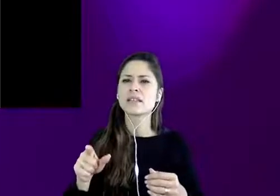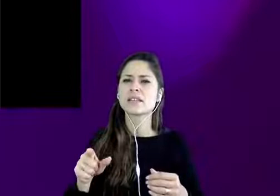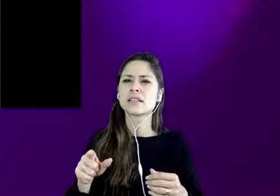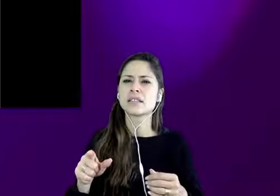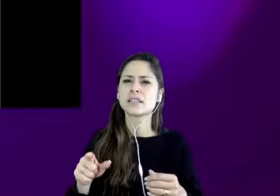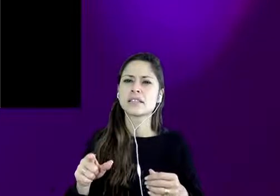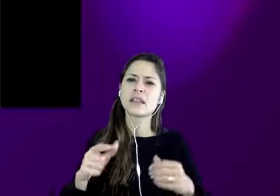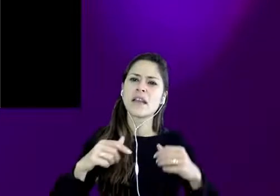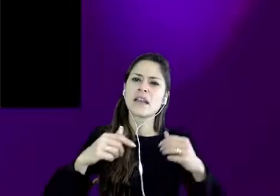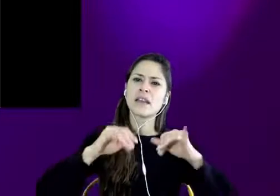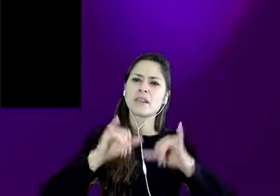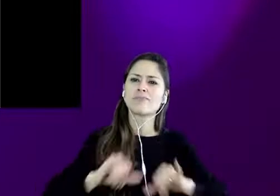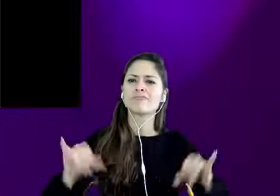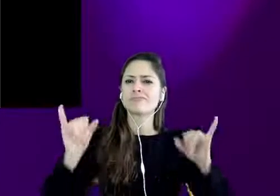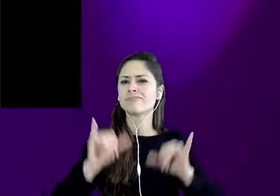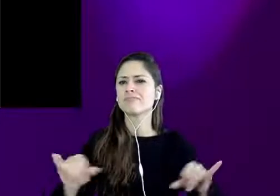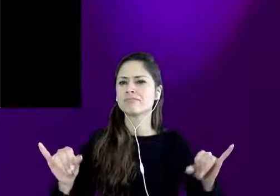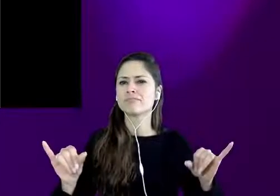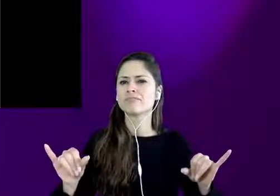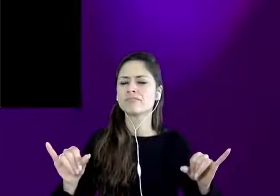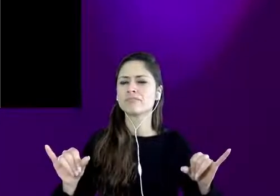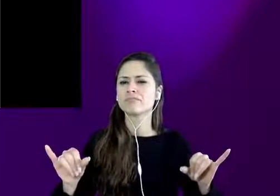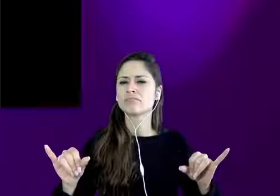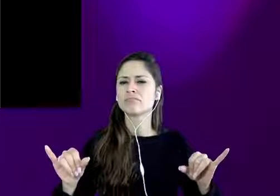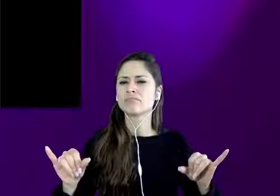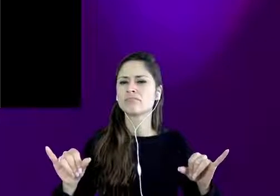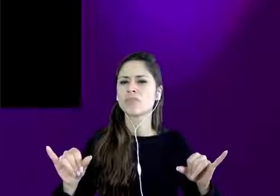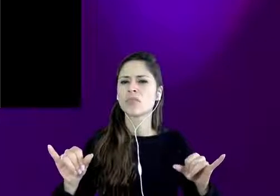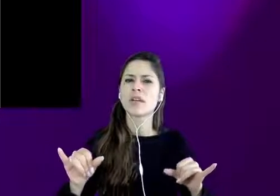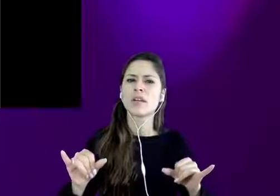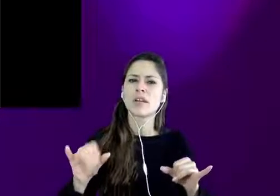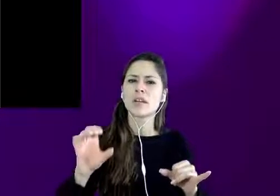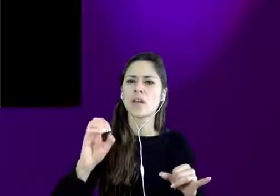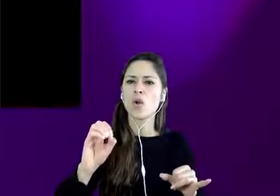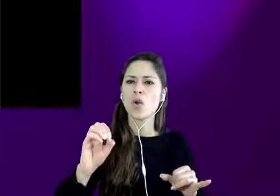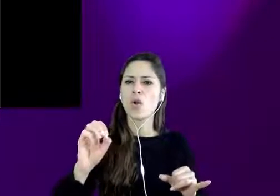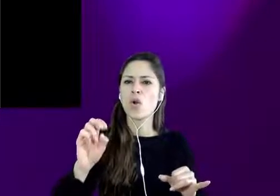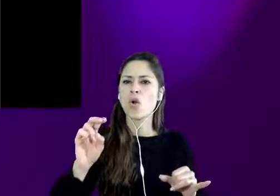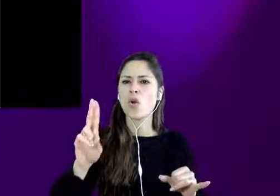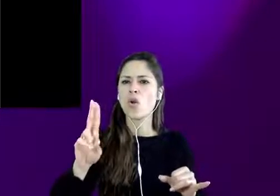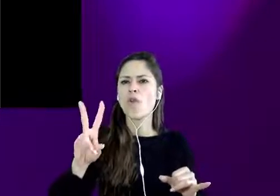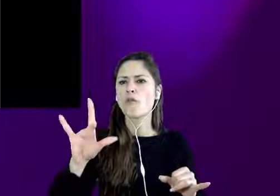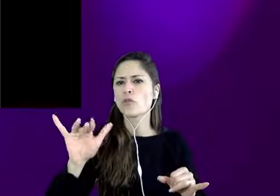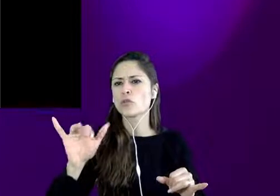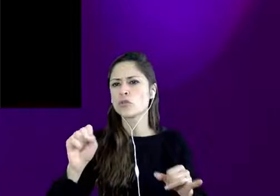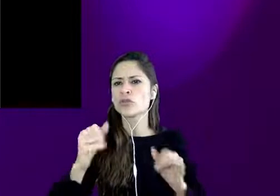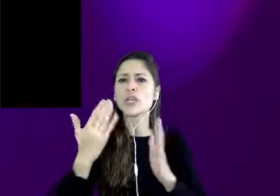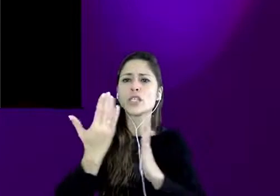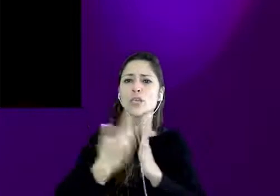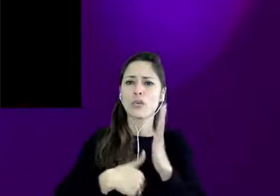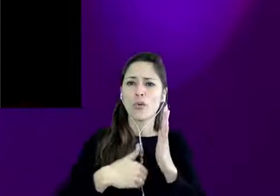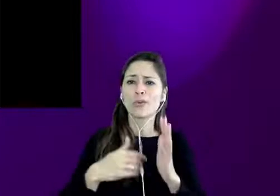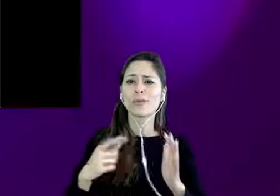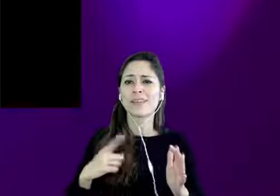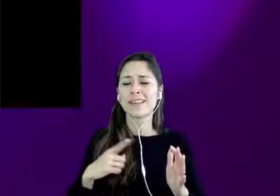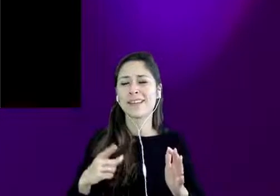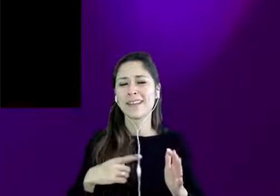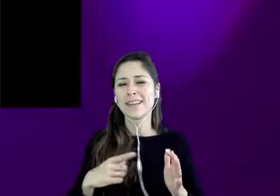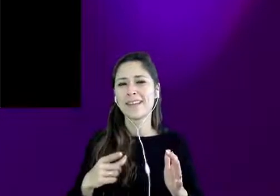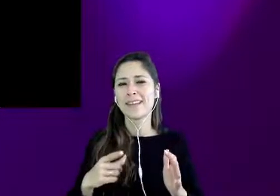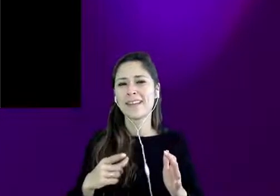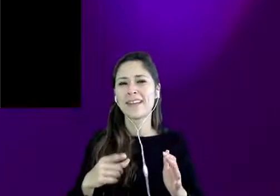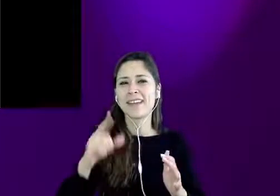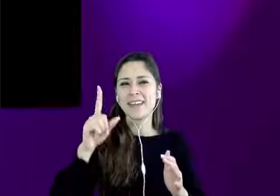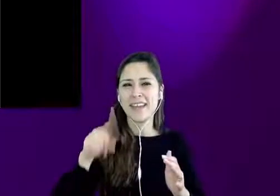freezing at a discount if they go there and sign up. So this is what I would like to see change, that this information should come